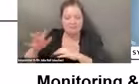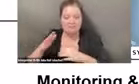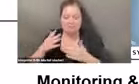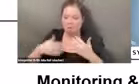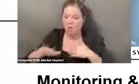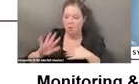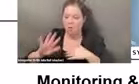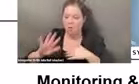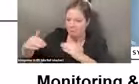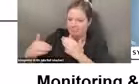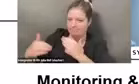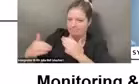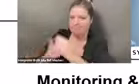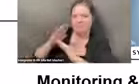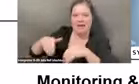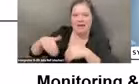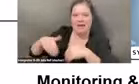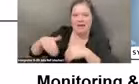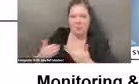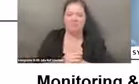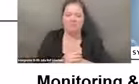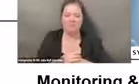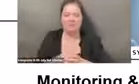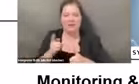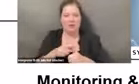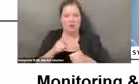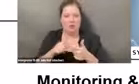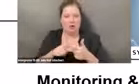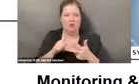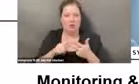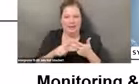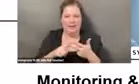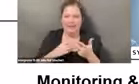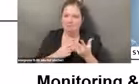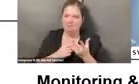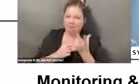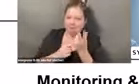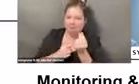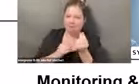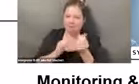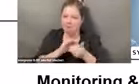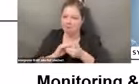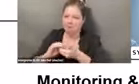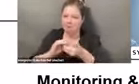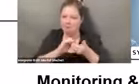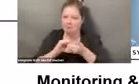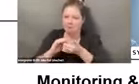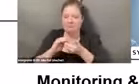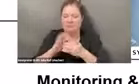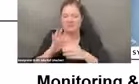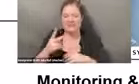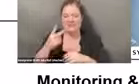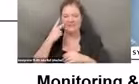partners work together in the accessibility process is that the authorities and